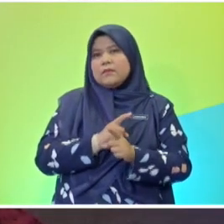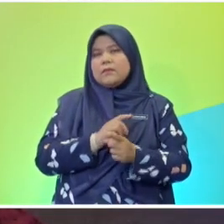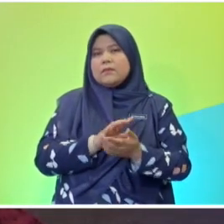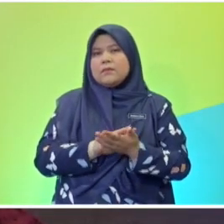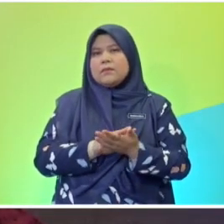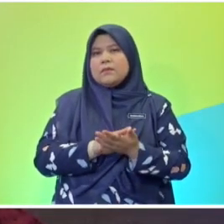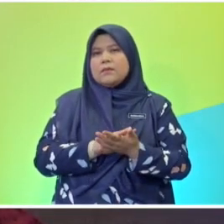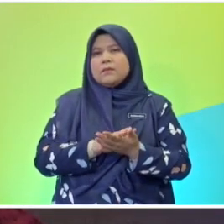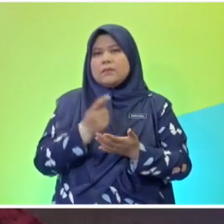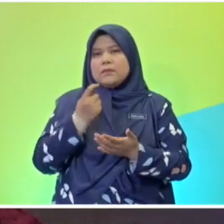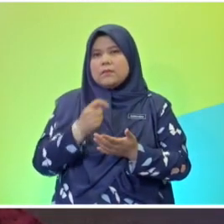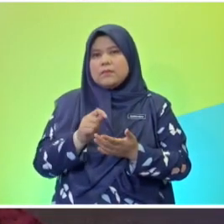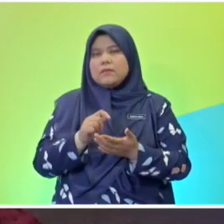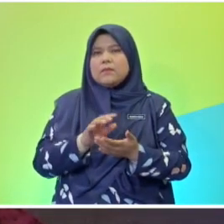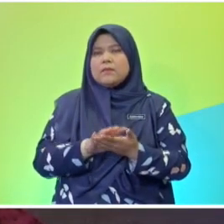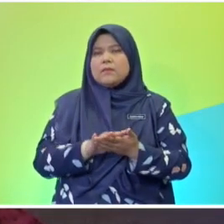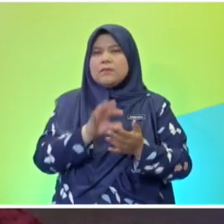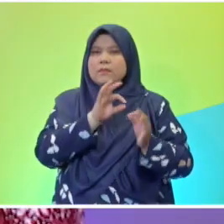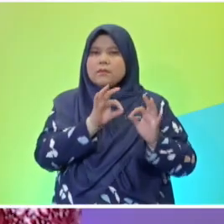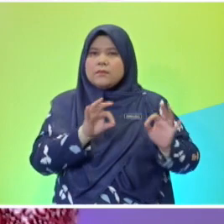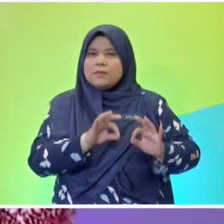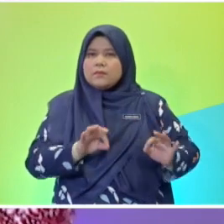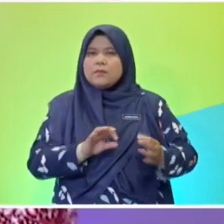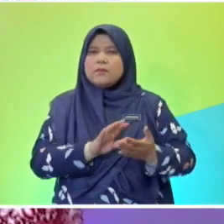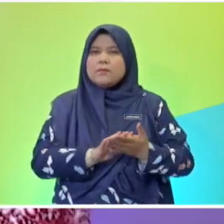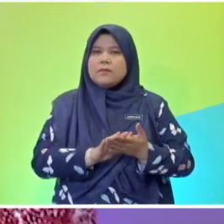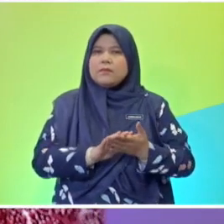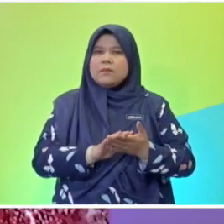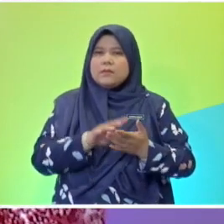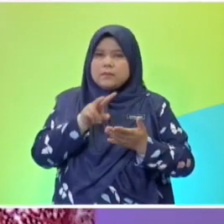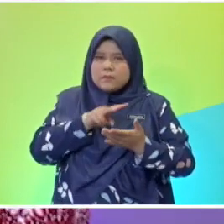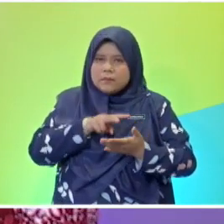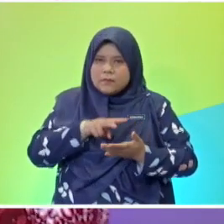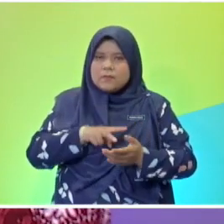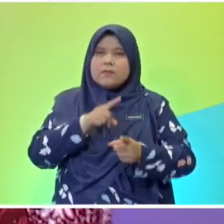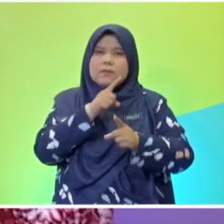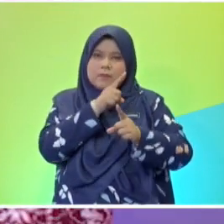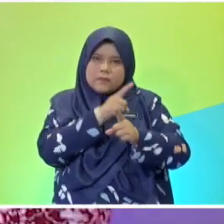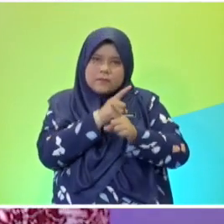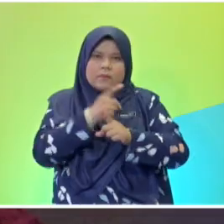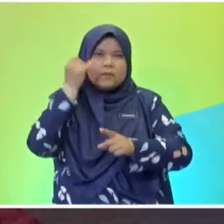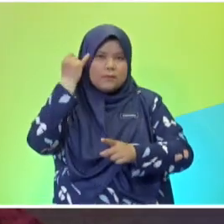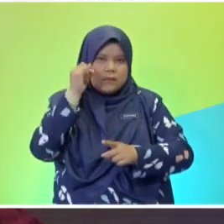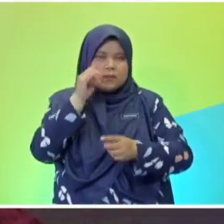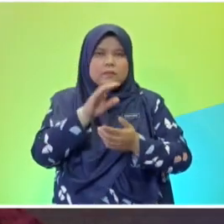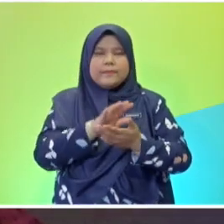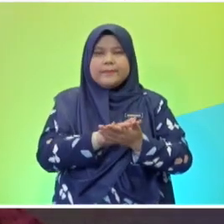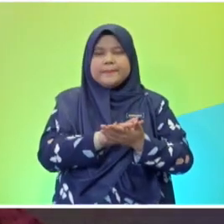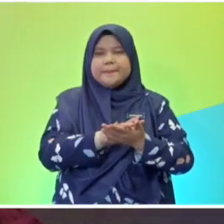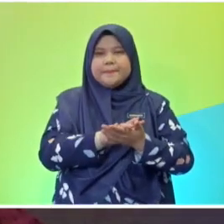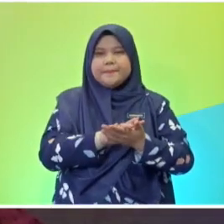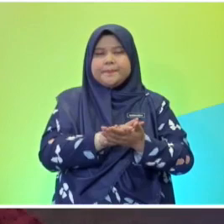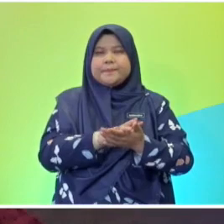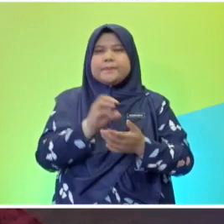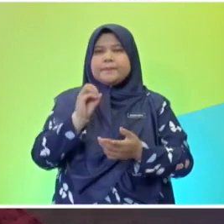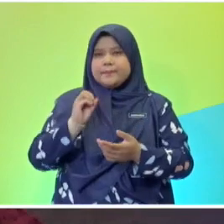the text a few times in order to ensure that they find the exact information. Okay, understood. All